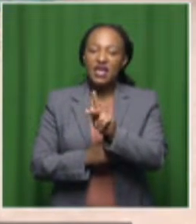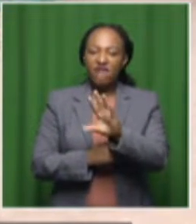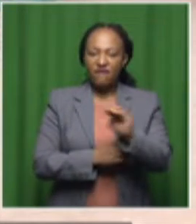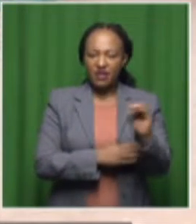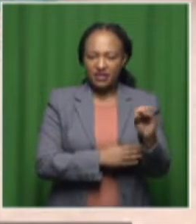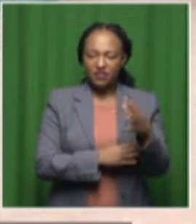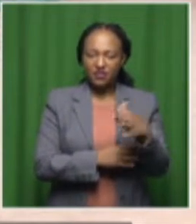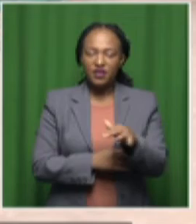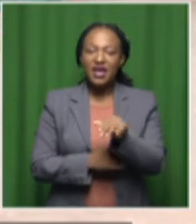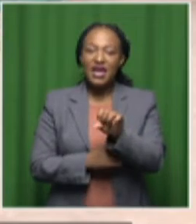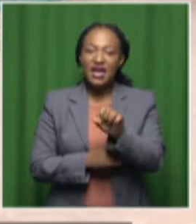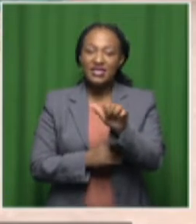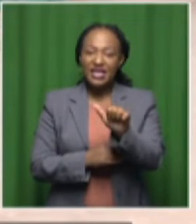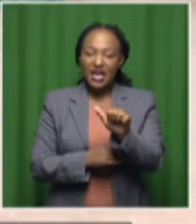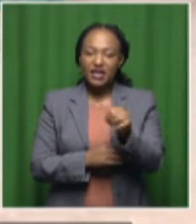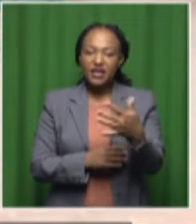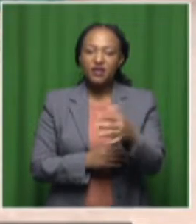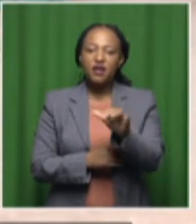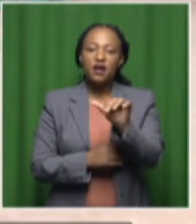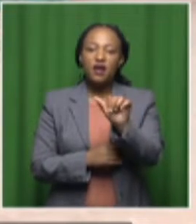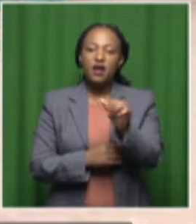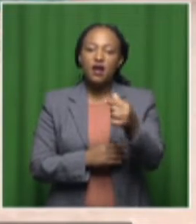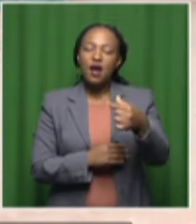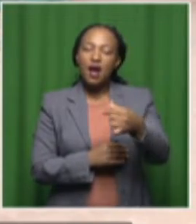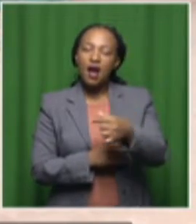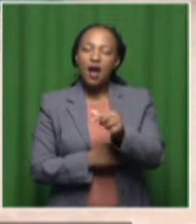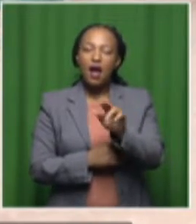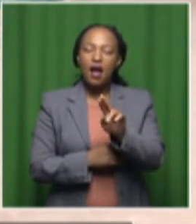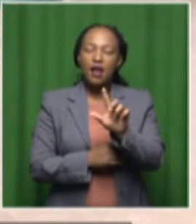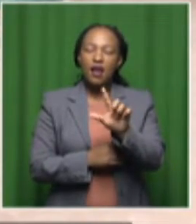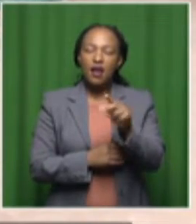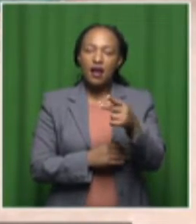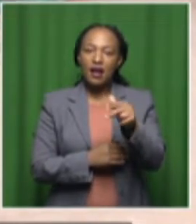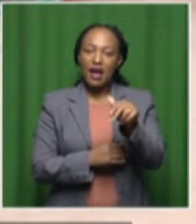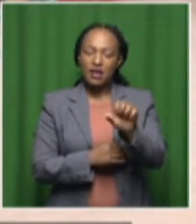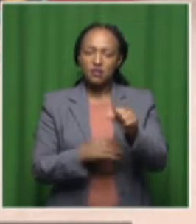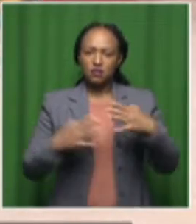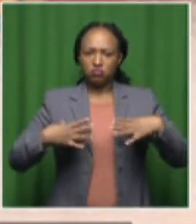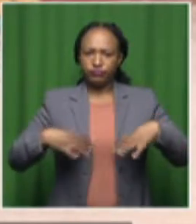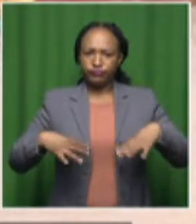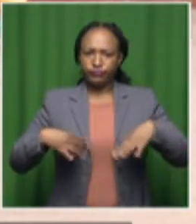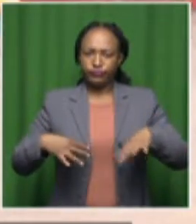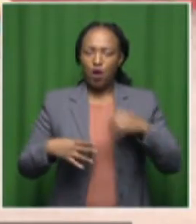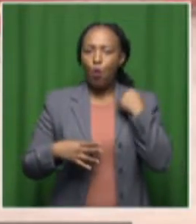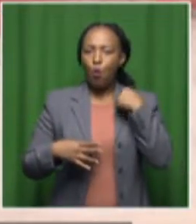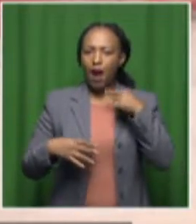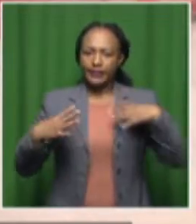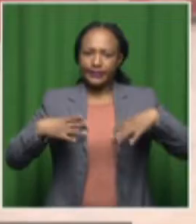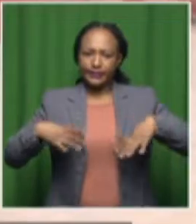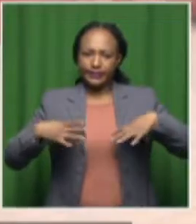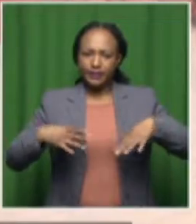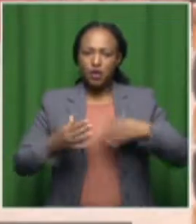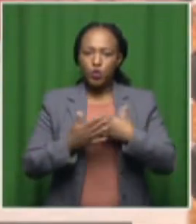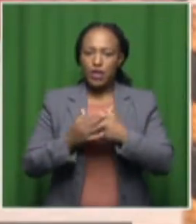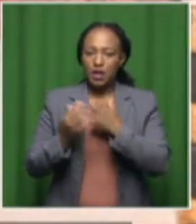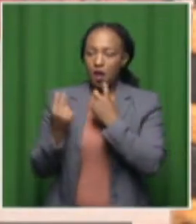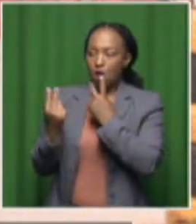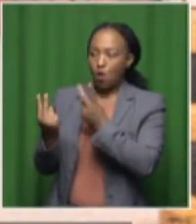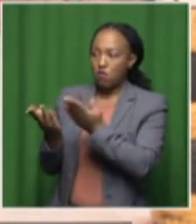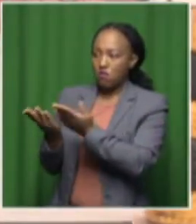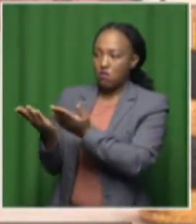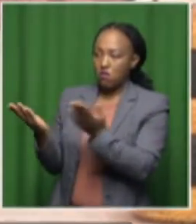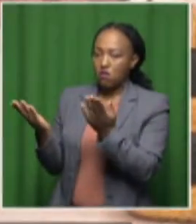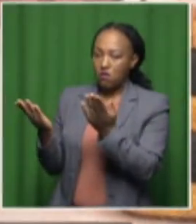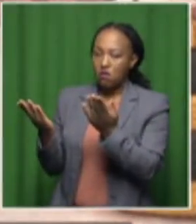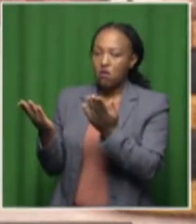me, very remarkable red and white SA Agulhas. I'm going to step out of shot for just a second so that you can have a look at what was South